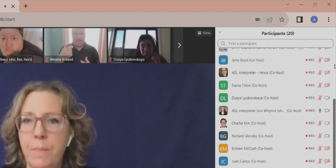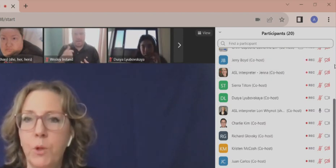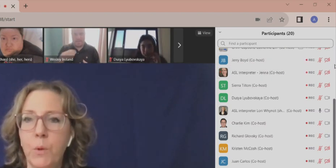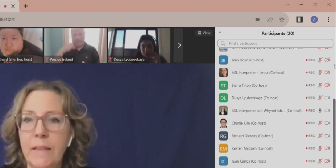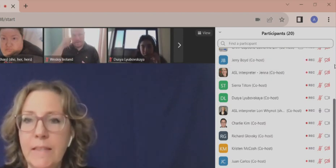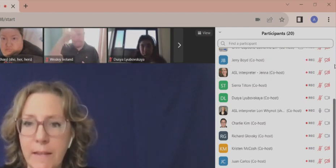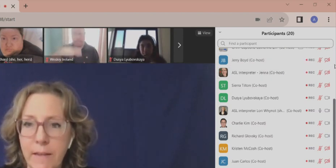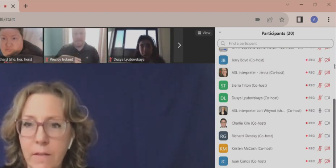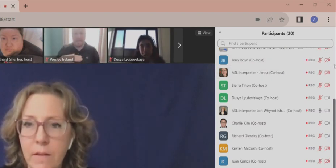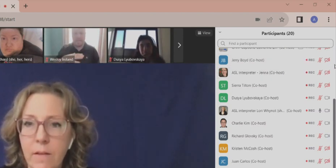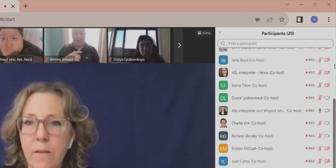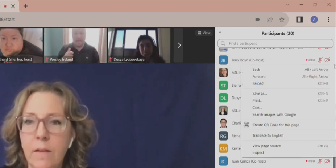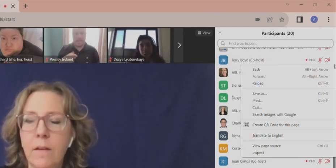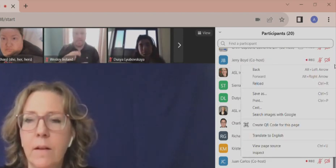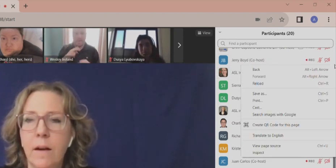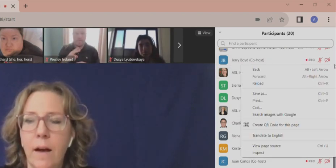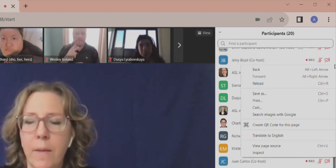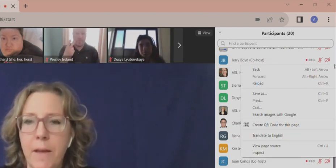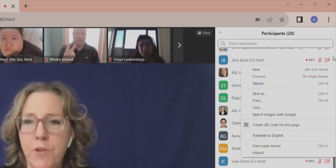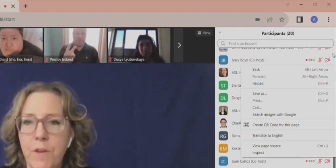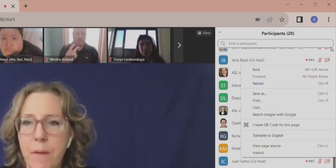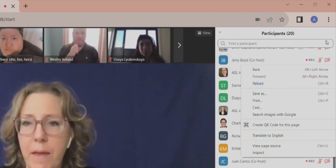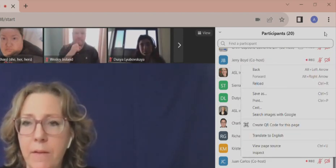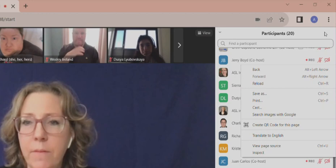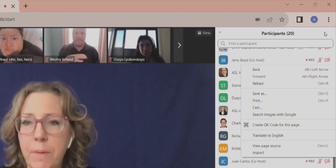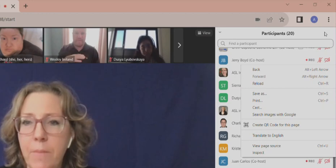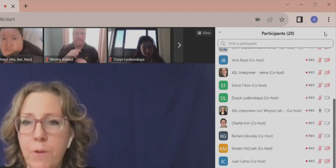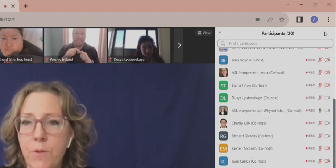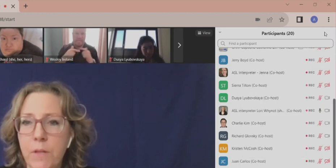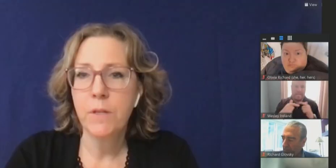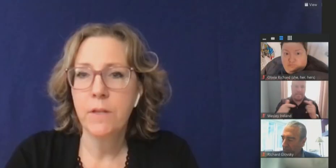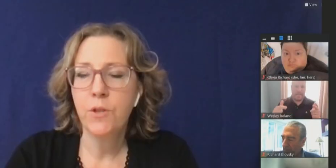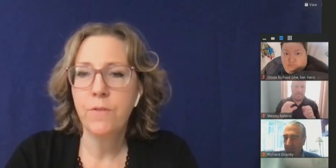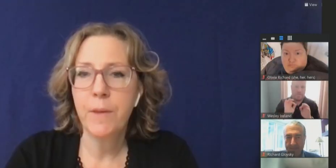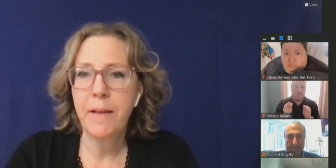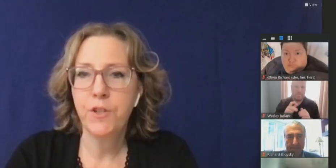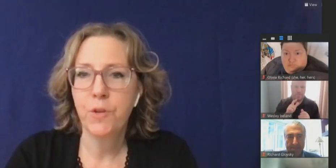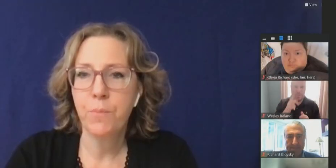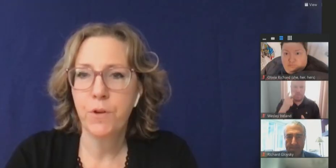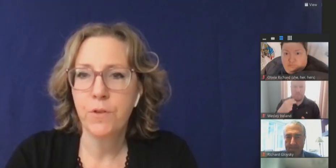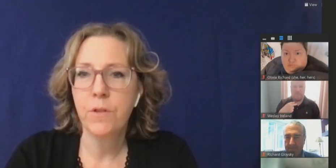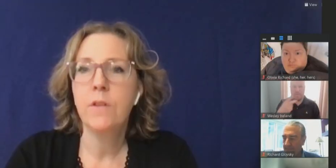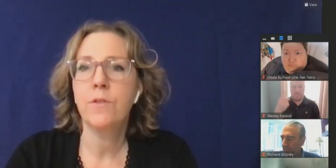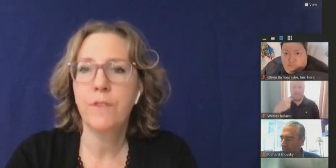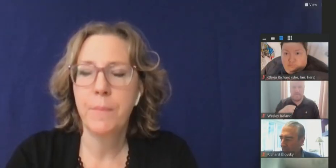And for people who are listening, I'm actually a man, but I'm using